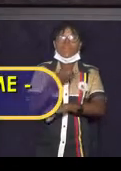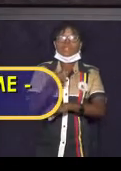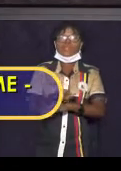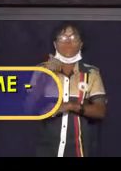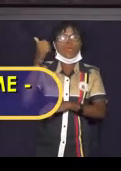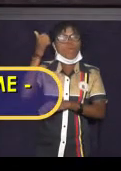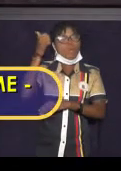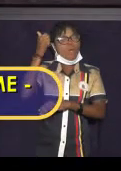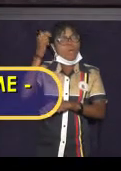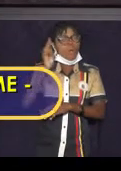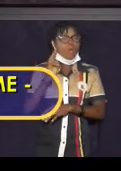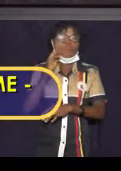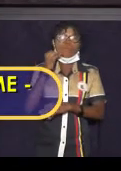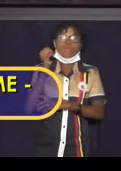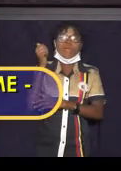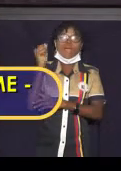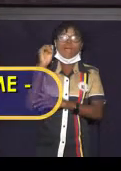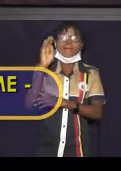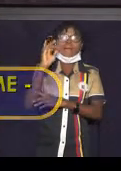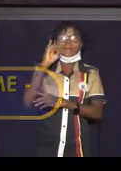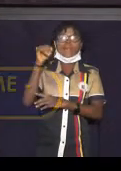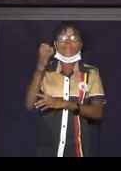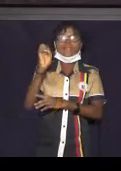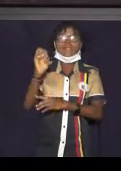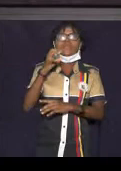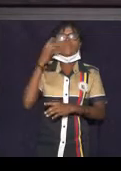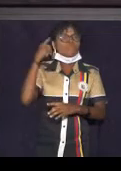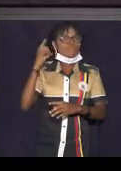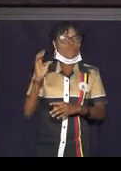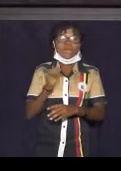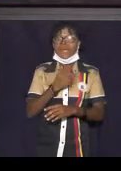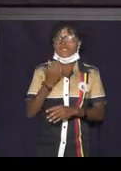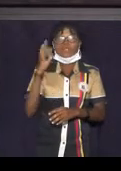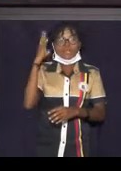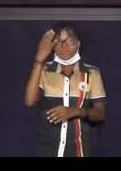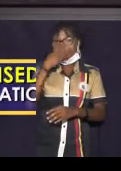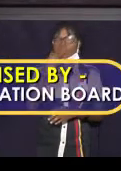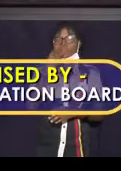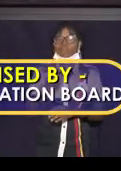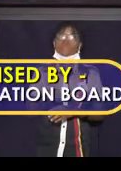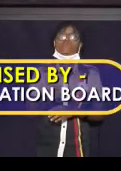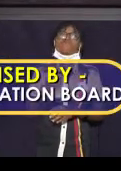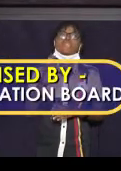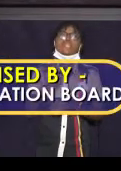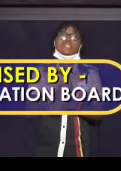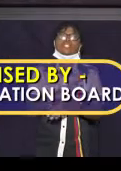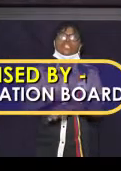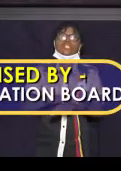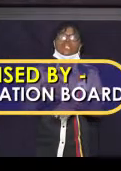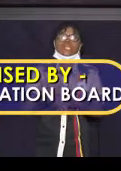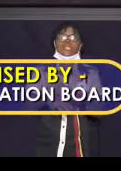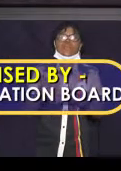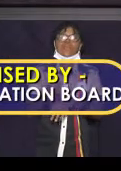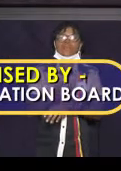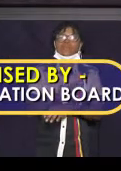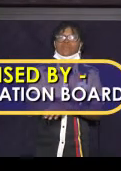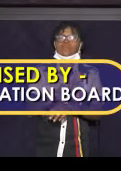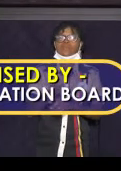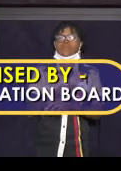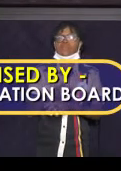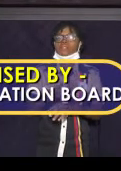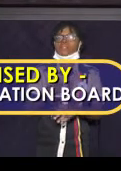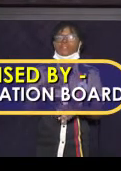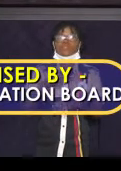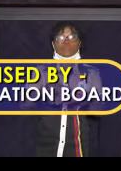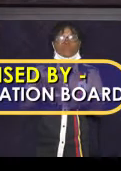Uncle Agbaje, for another beautiful lesson in mathematics. Don't forget, Auntie